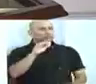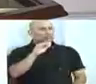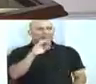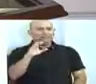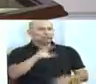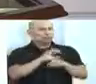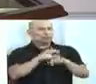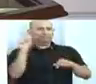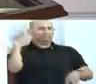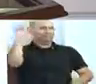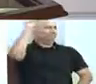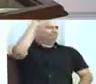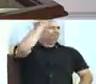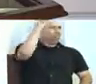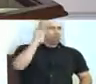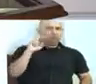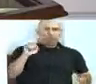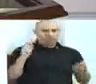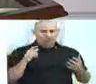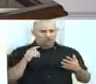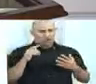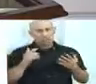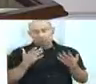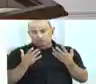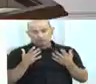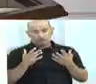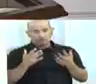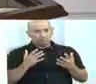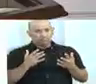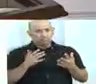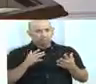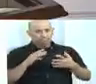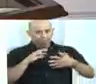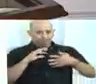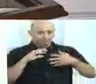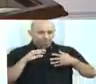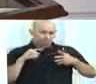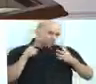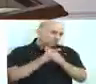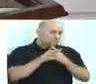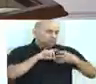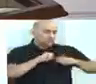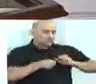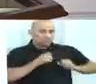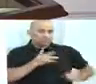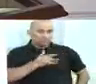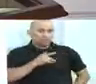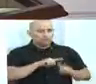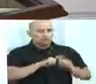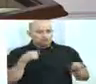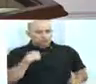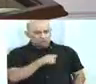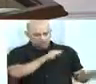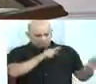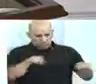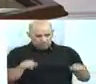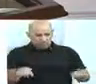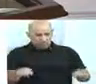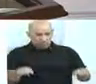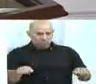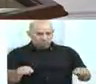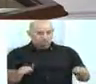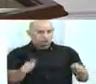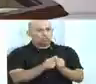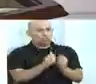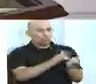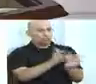be. It might have hurt you. But we come here with Jesus Christ, who has